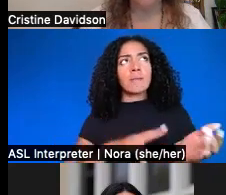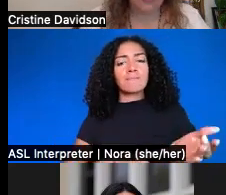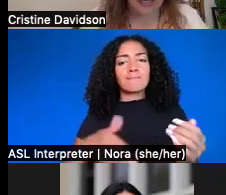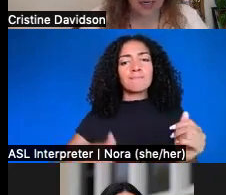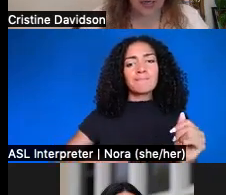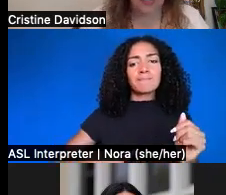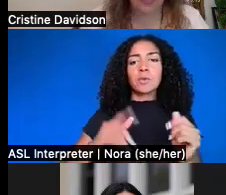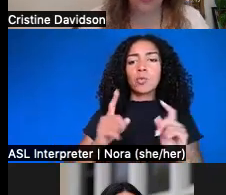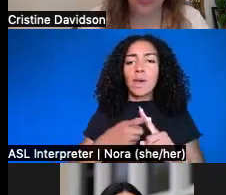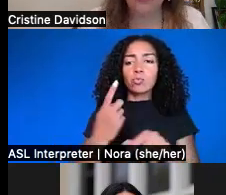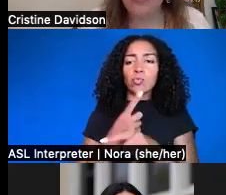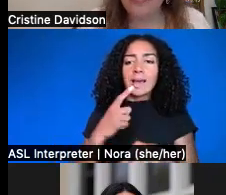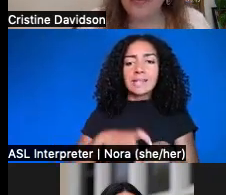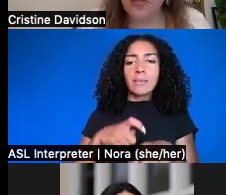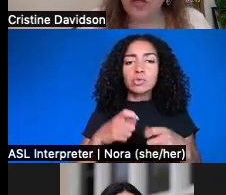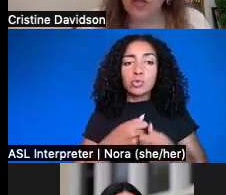Because go